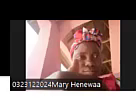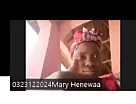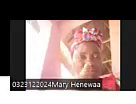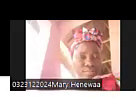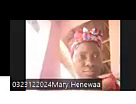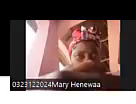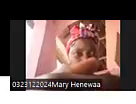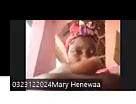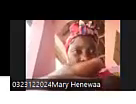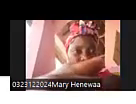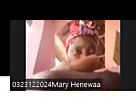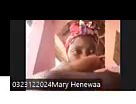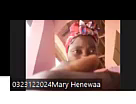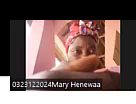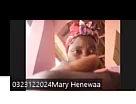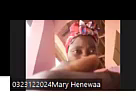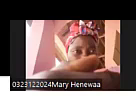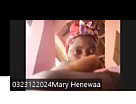Sabina.